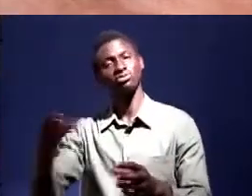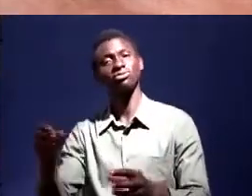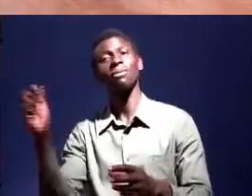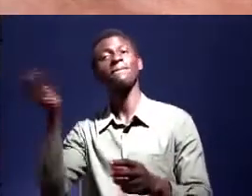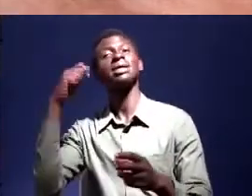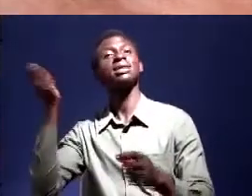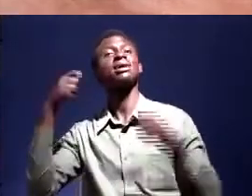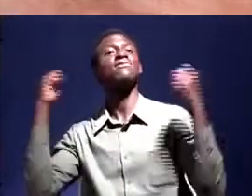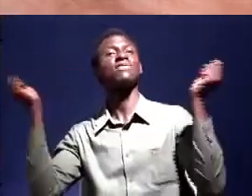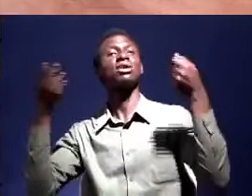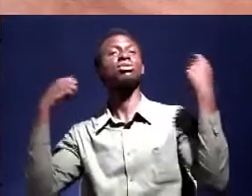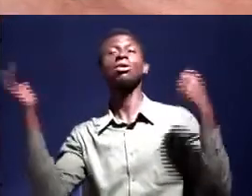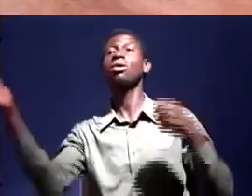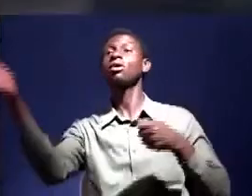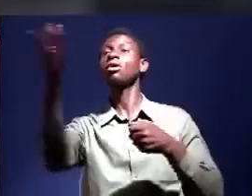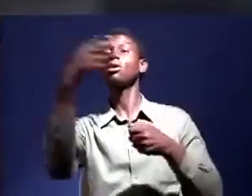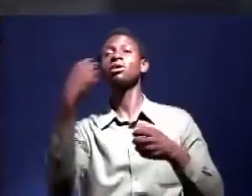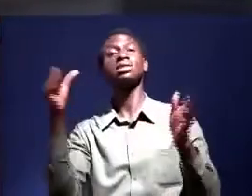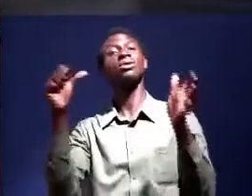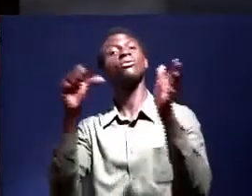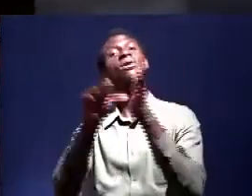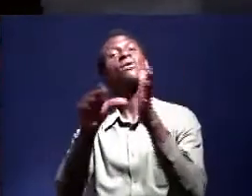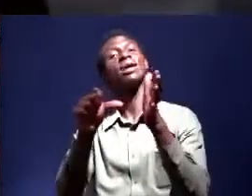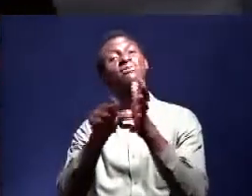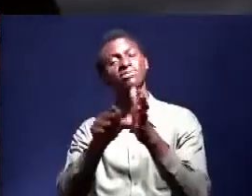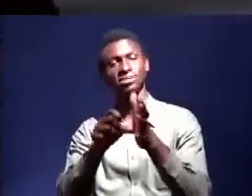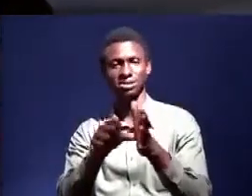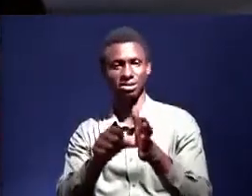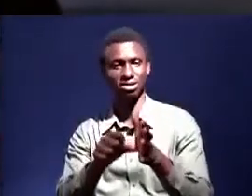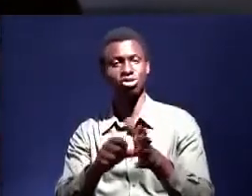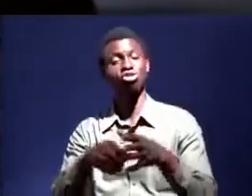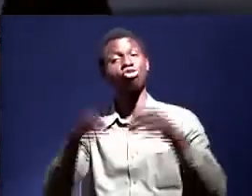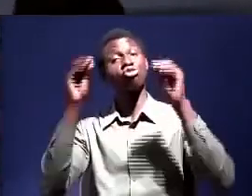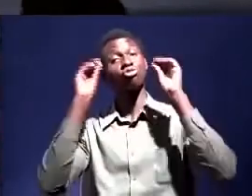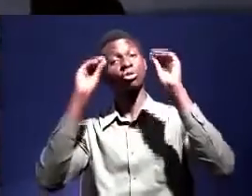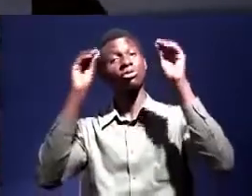nations. Teaching them everything I've commanded you.